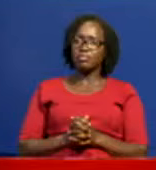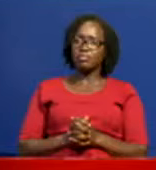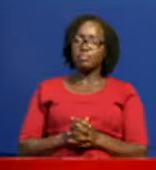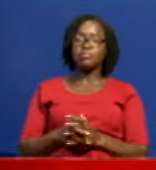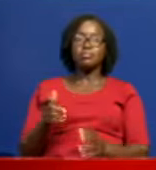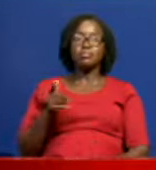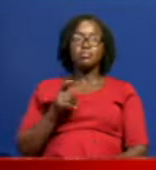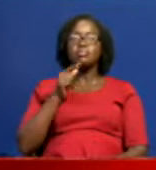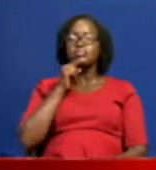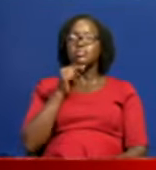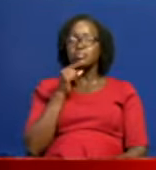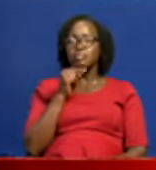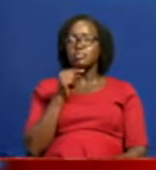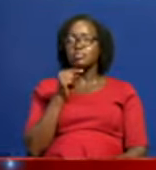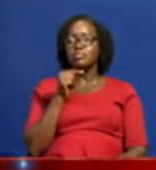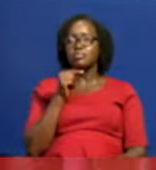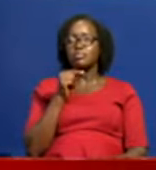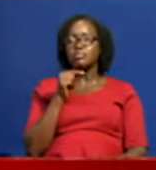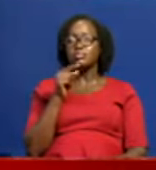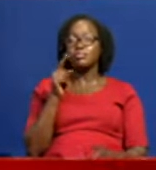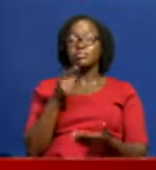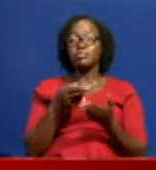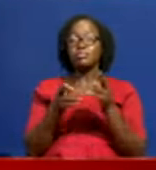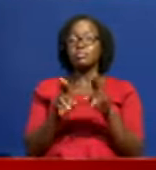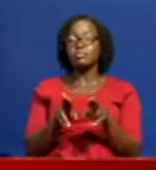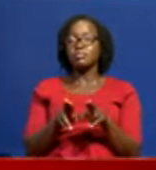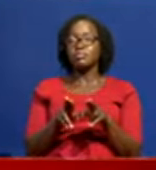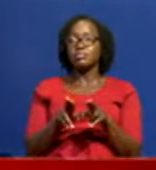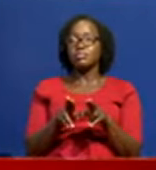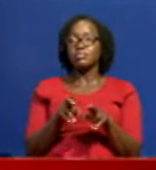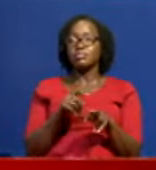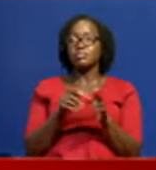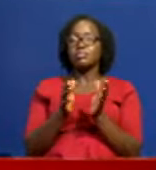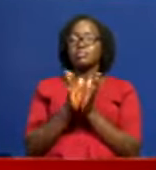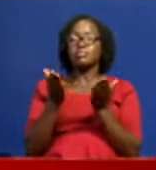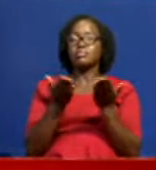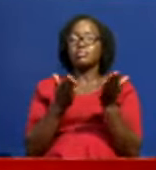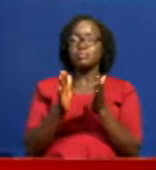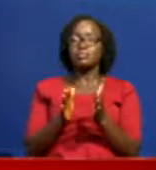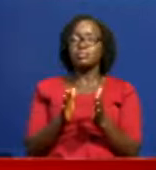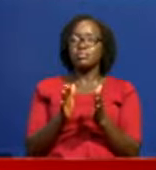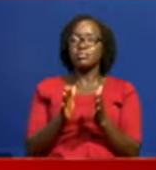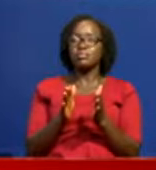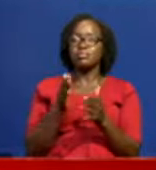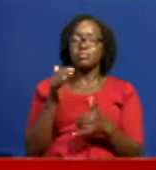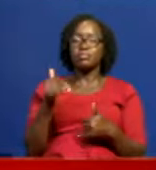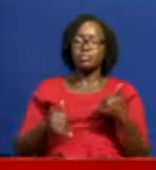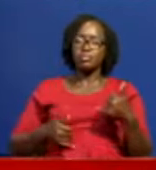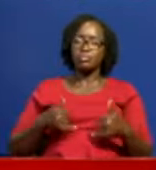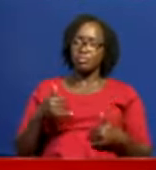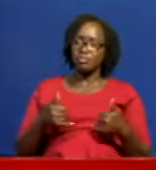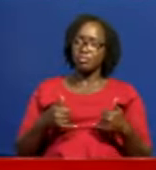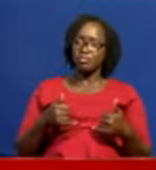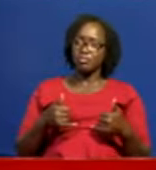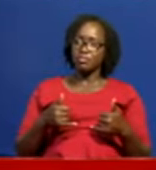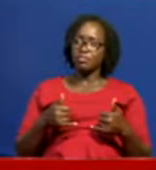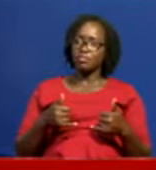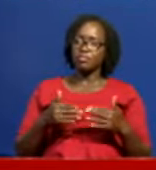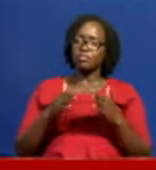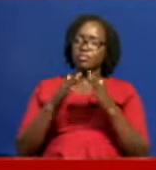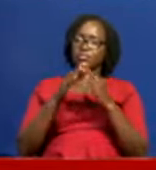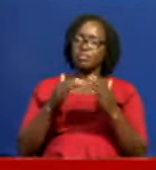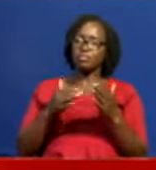Ladies and gentlemen, this is what happens when a public servant enjoying a house